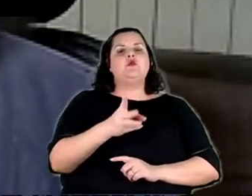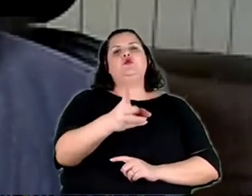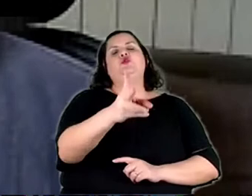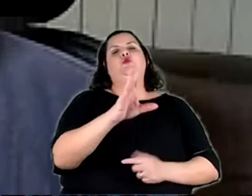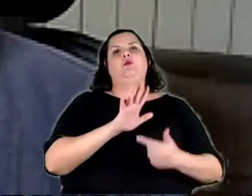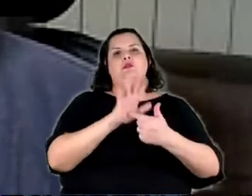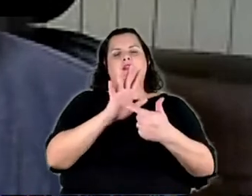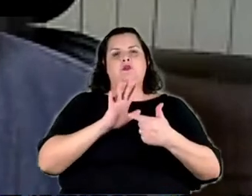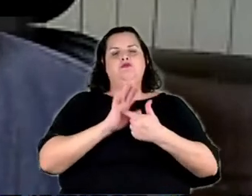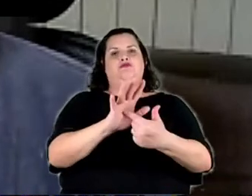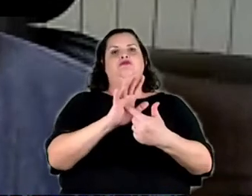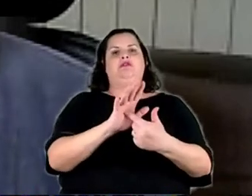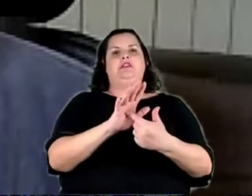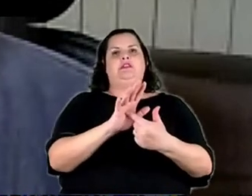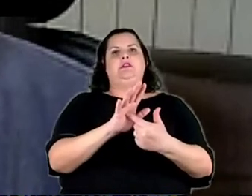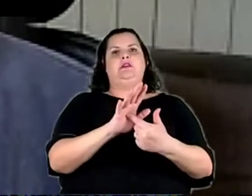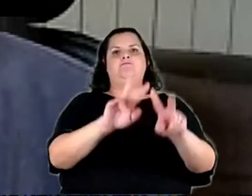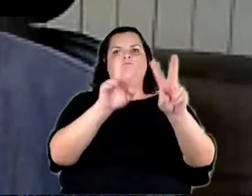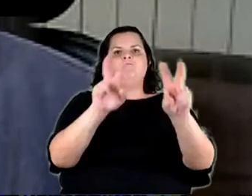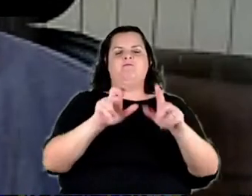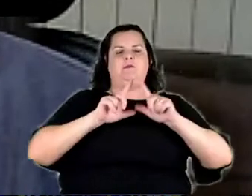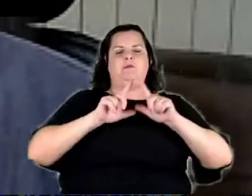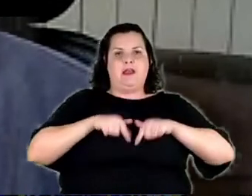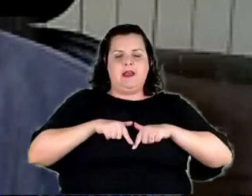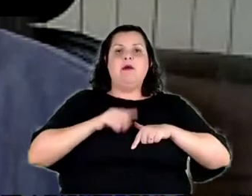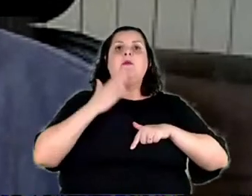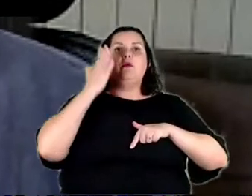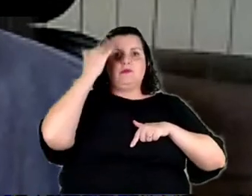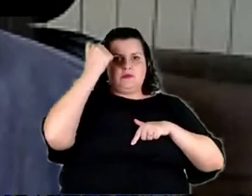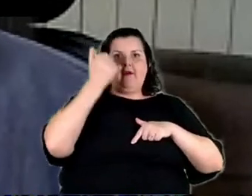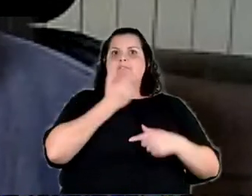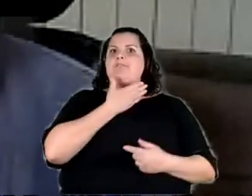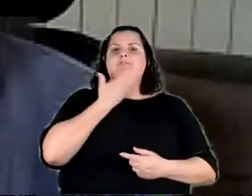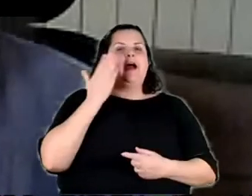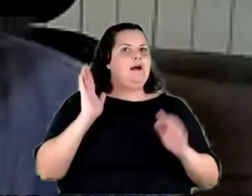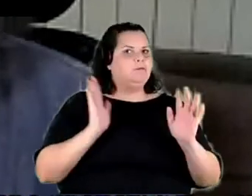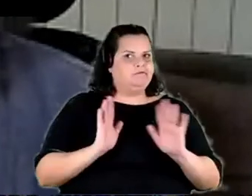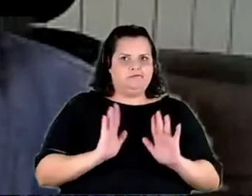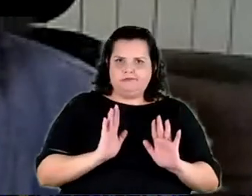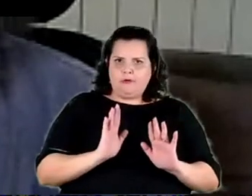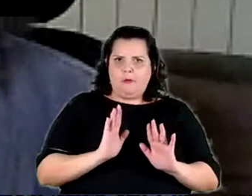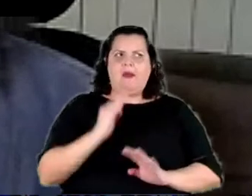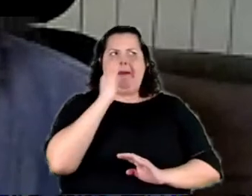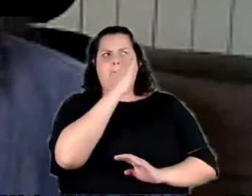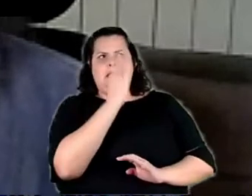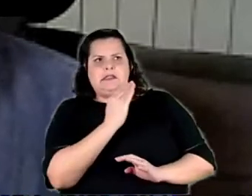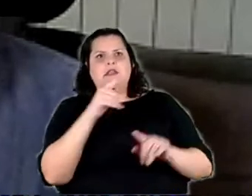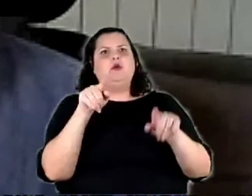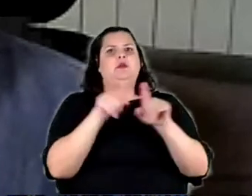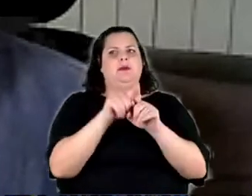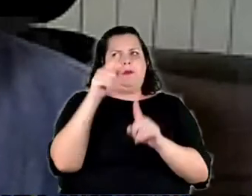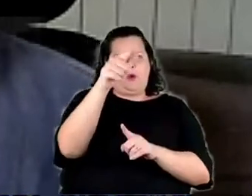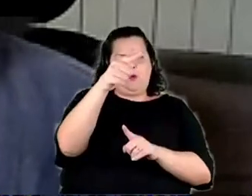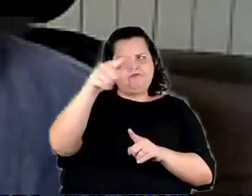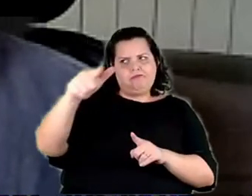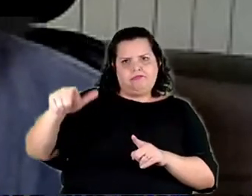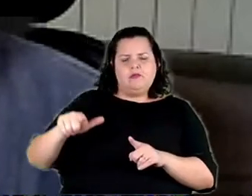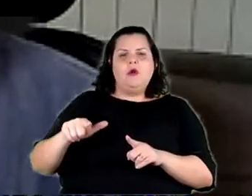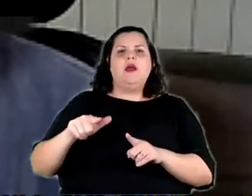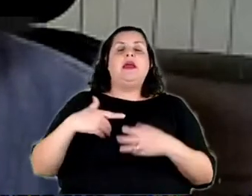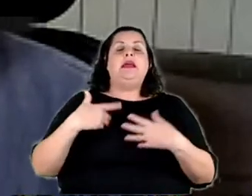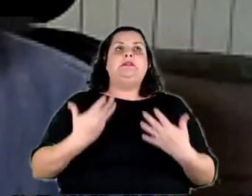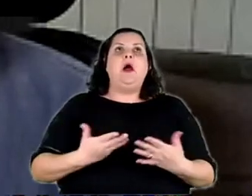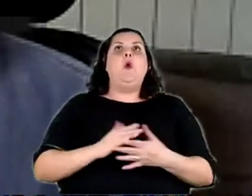Brazil and not in other places. And I'm very, very appreciative for all the work that you